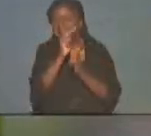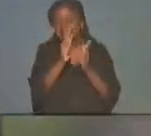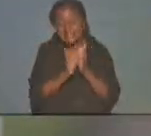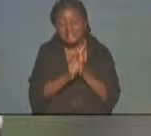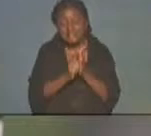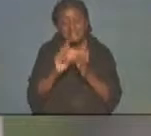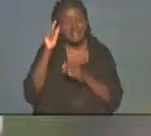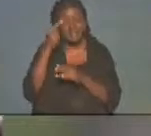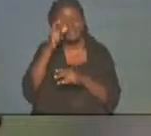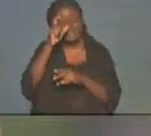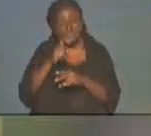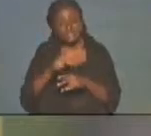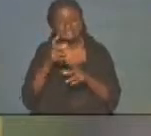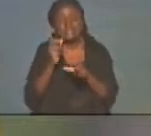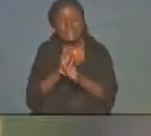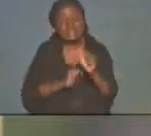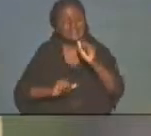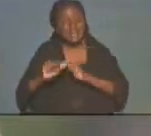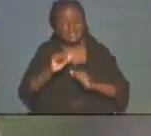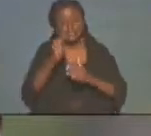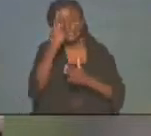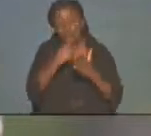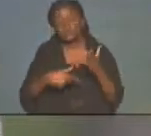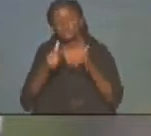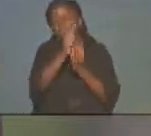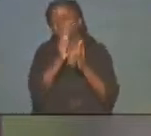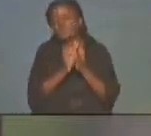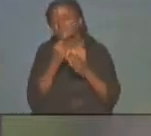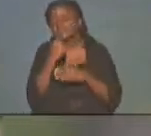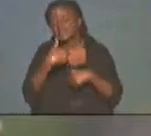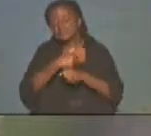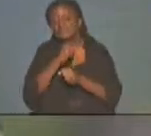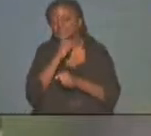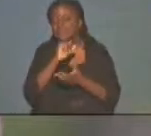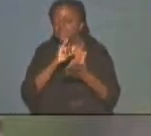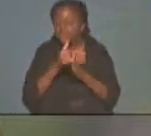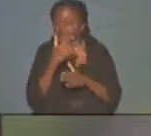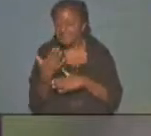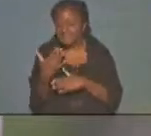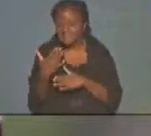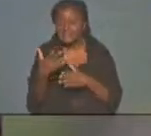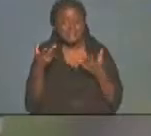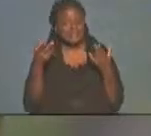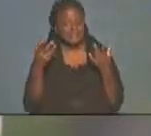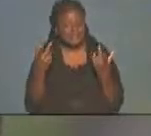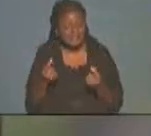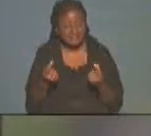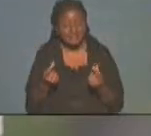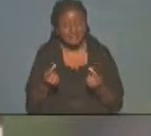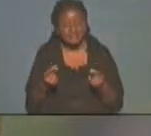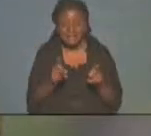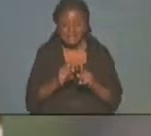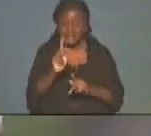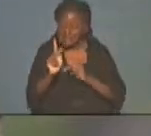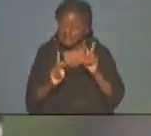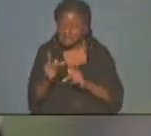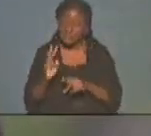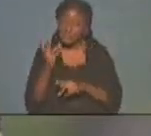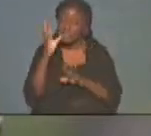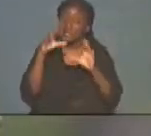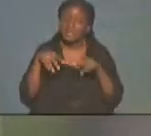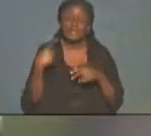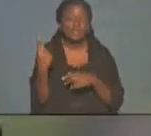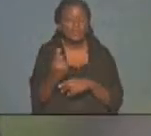should take the course of what the law says to ensure that those things are carried out. Because as a people, we can